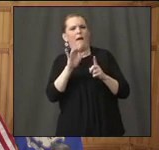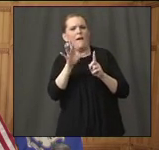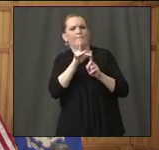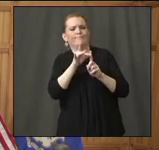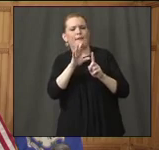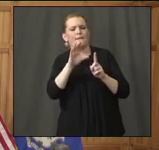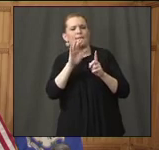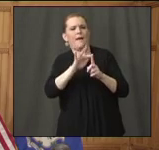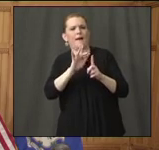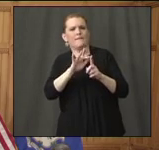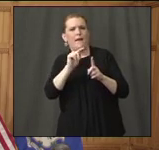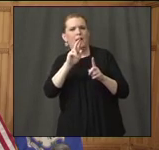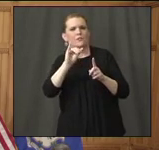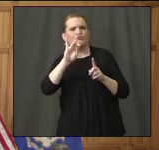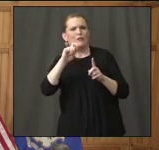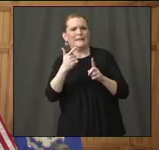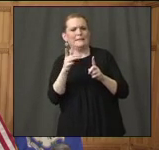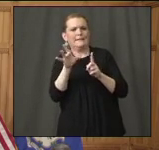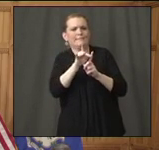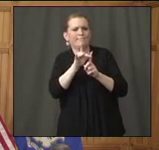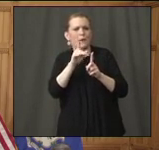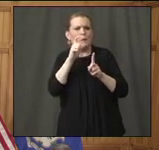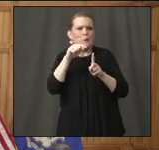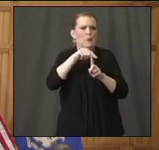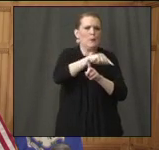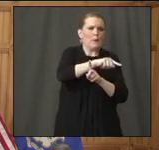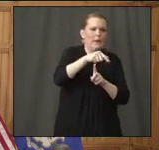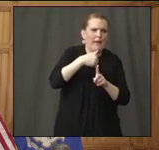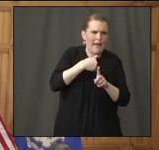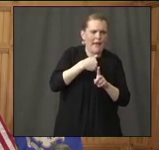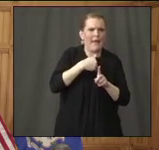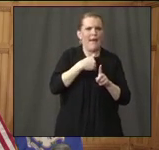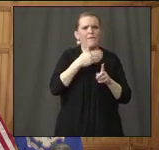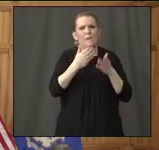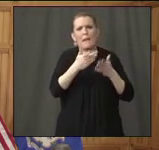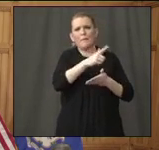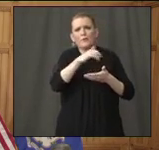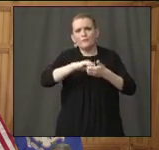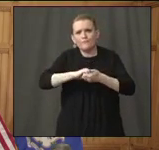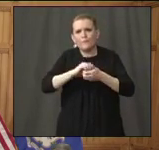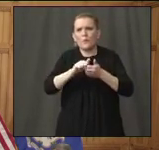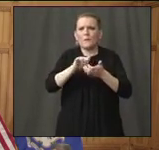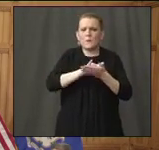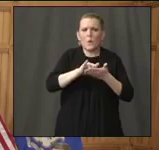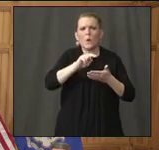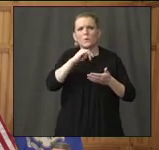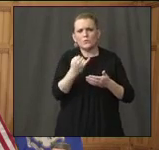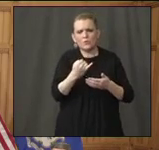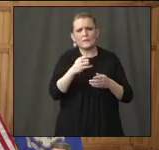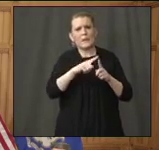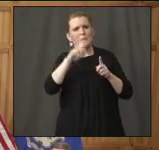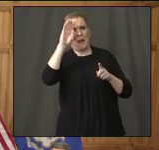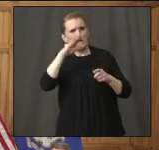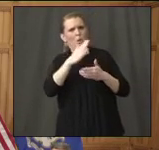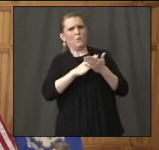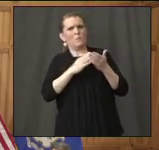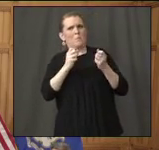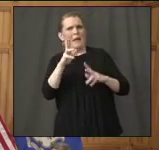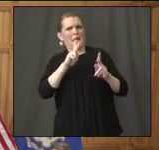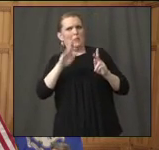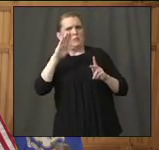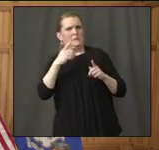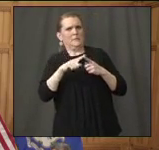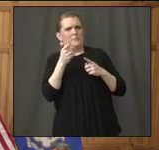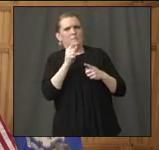the other day you mentioned you had some concerns about civil liberties. So what